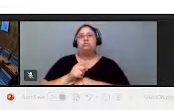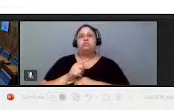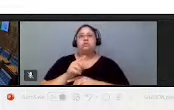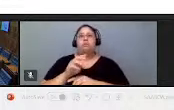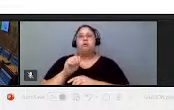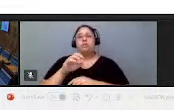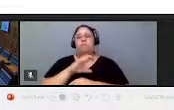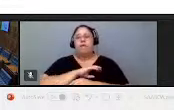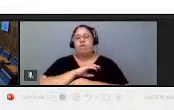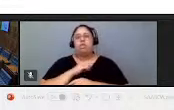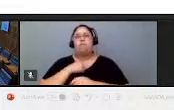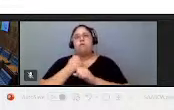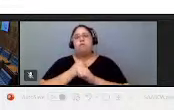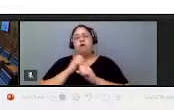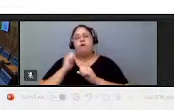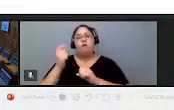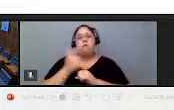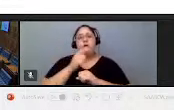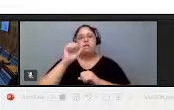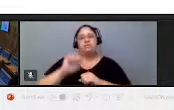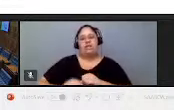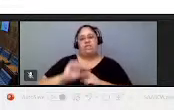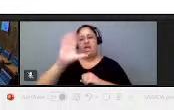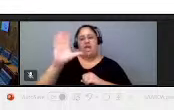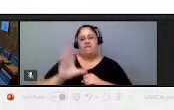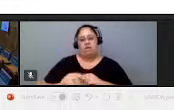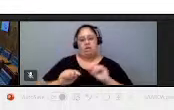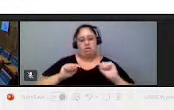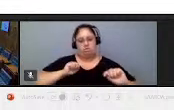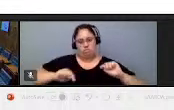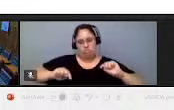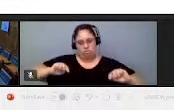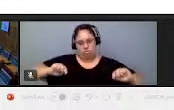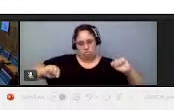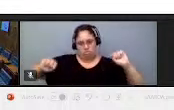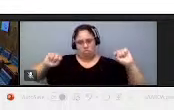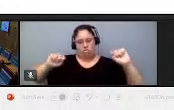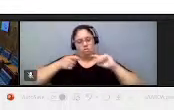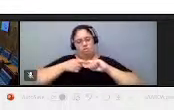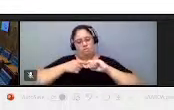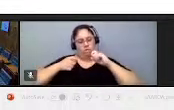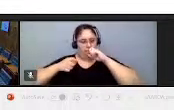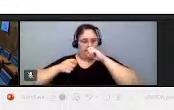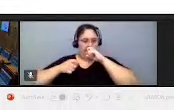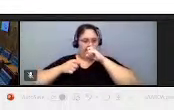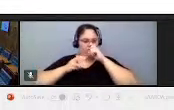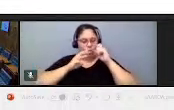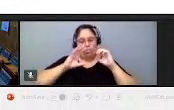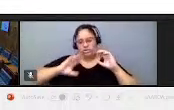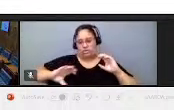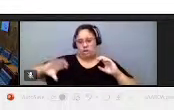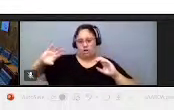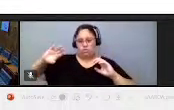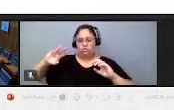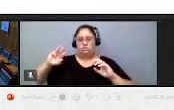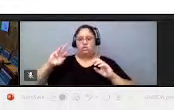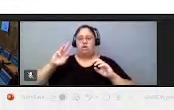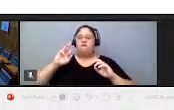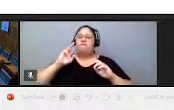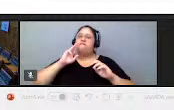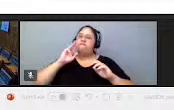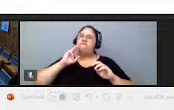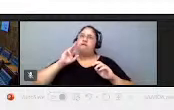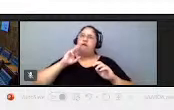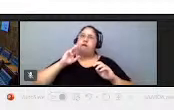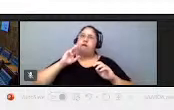B I've worked in all the southern African ports from Mosel well from uh the west coast of w Bay to the east coast of